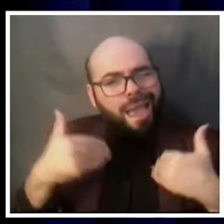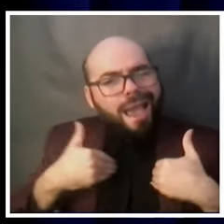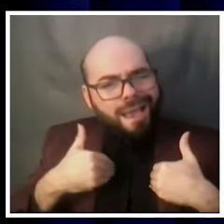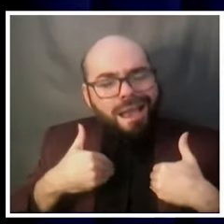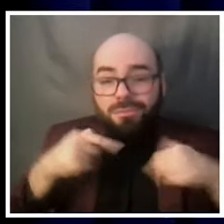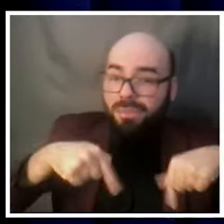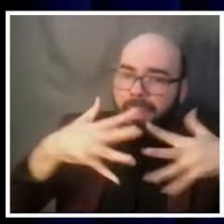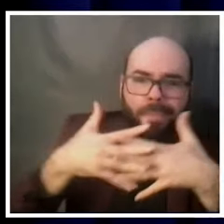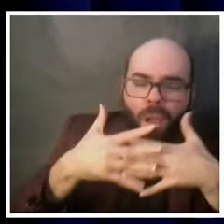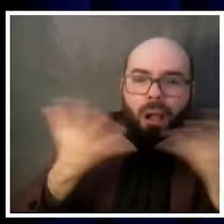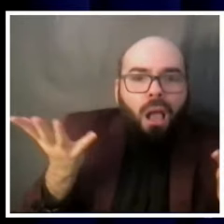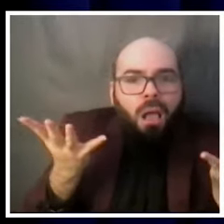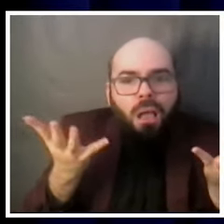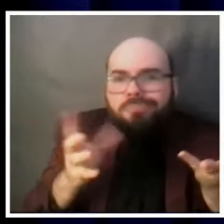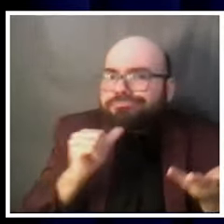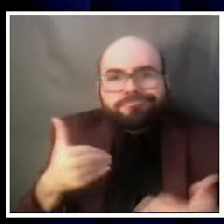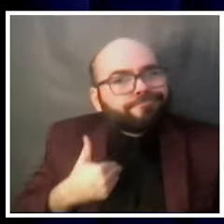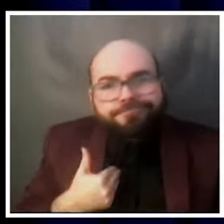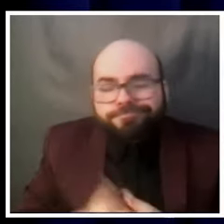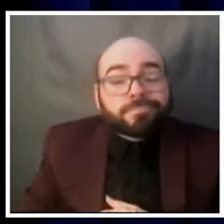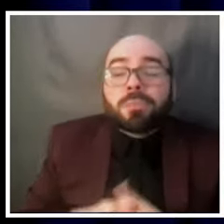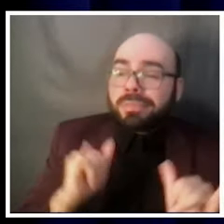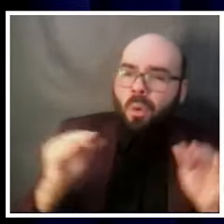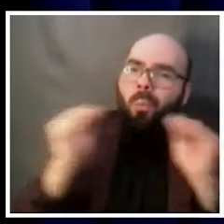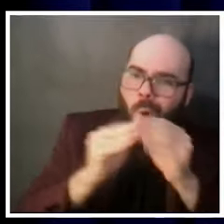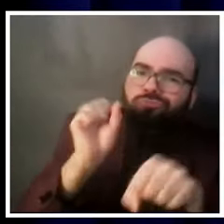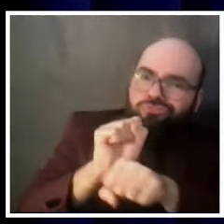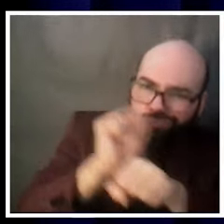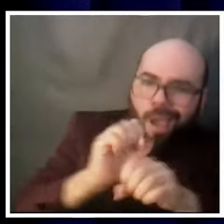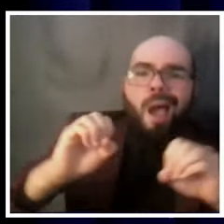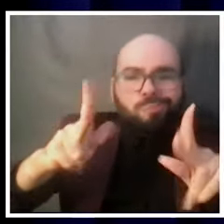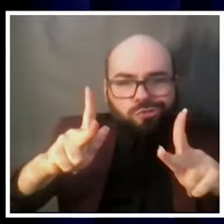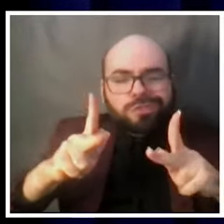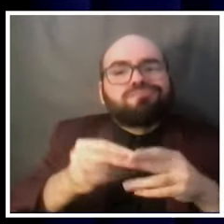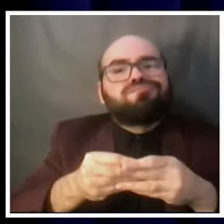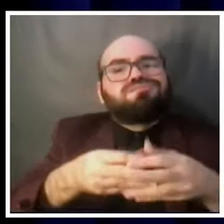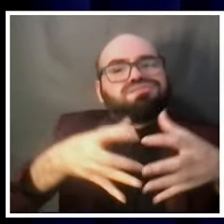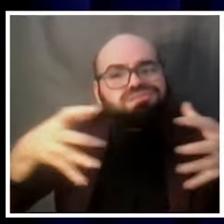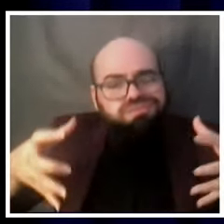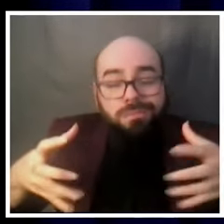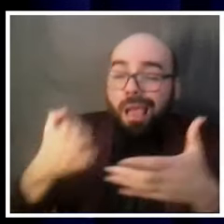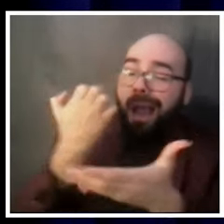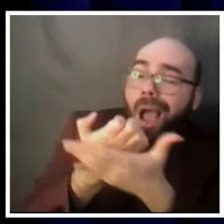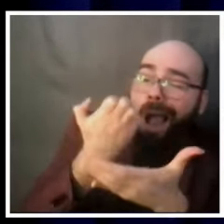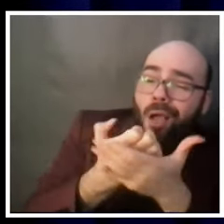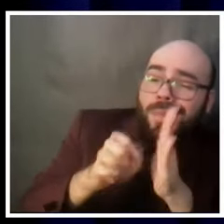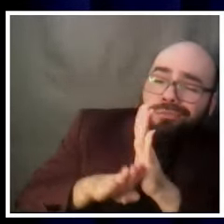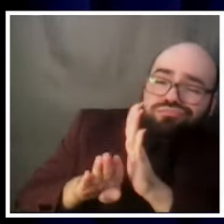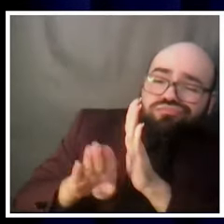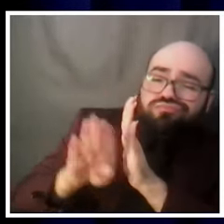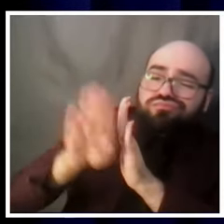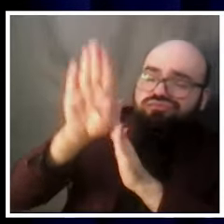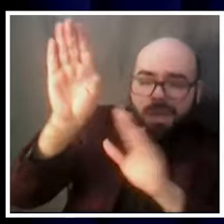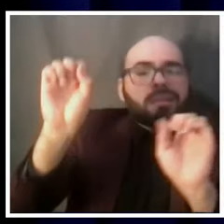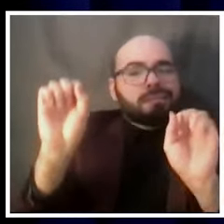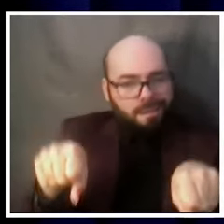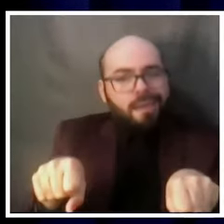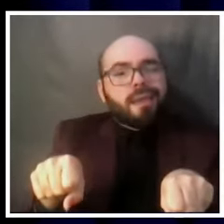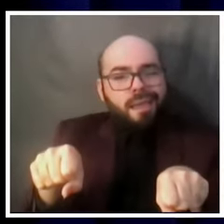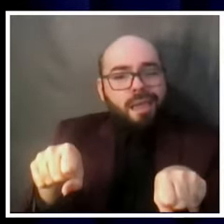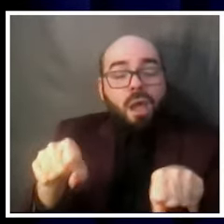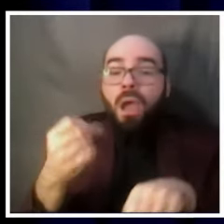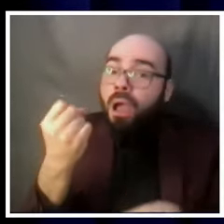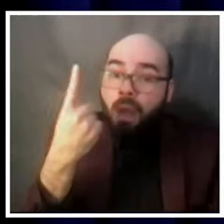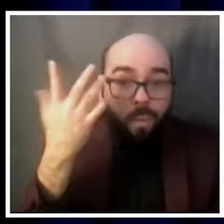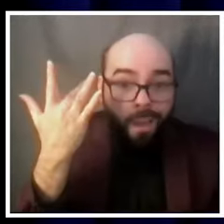jobs, it generates growth, it generates income, it generates economic vitality. Because guess what? When